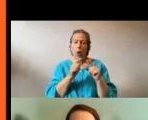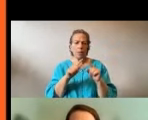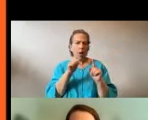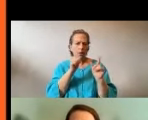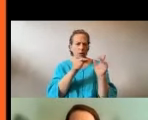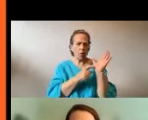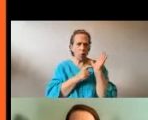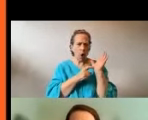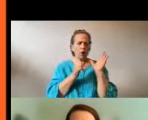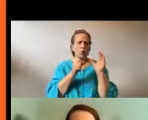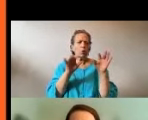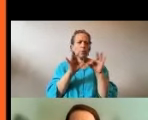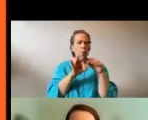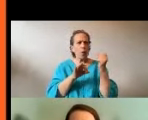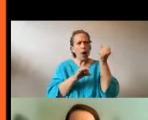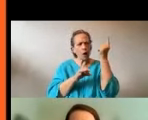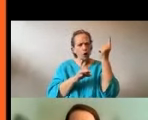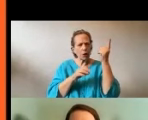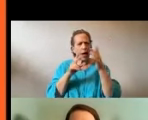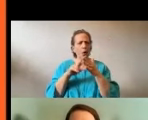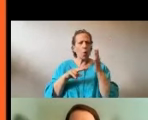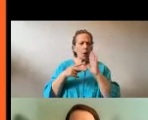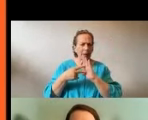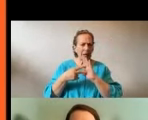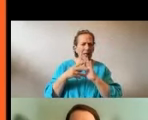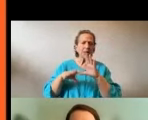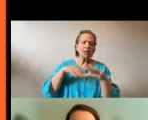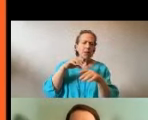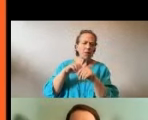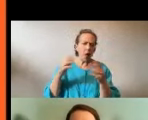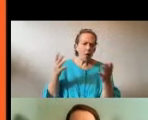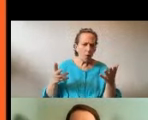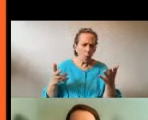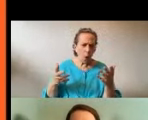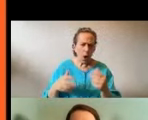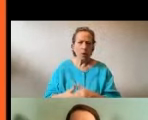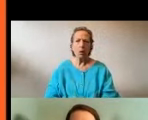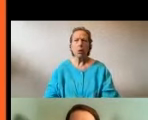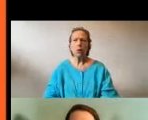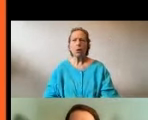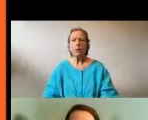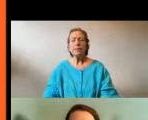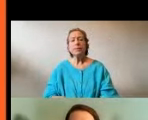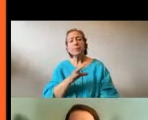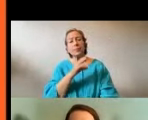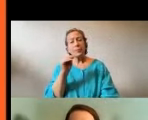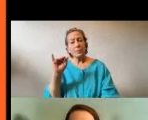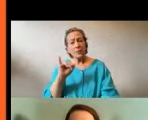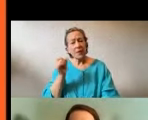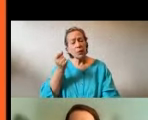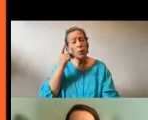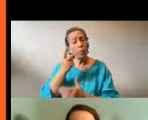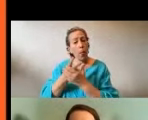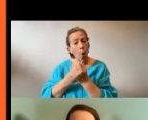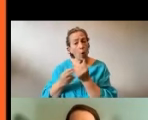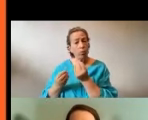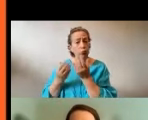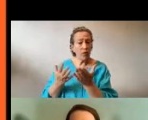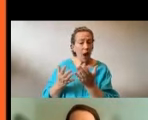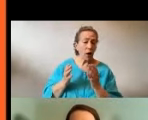with a lawyer and what the representation will involve. And also understanding that both on the provider and the client side, sometimes